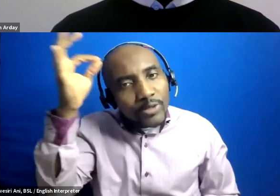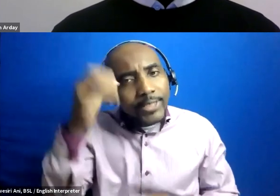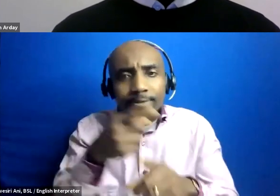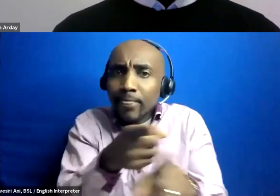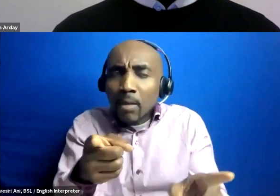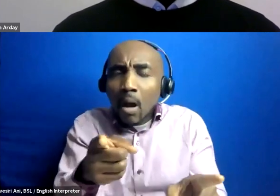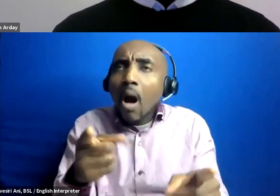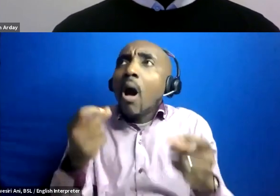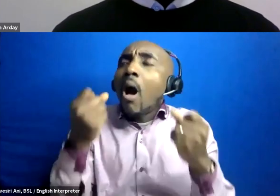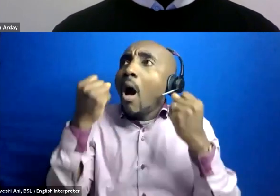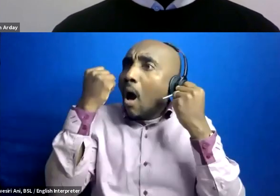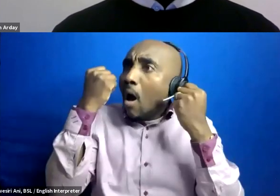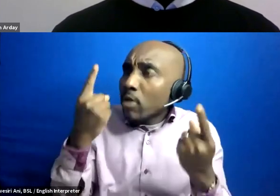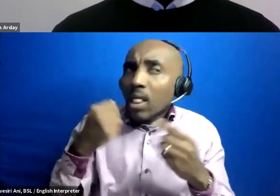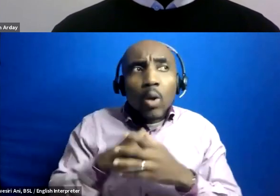suddenly realized,